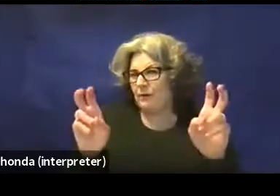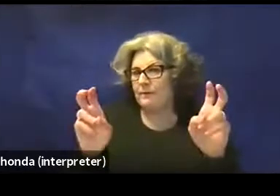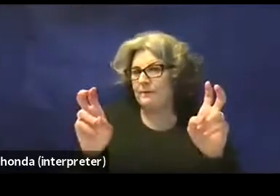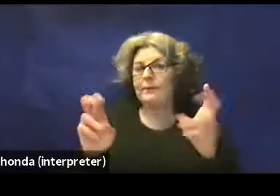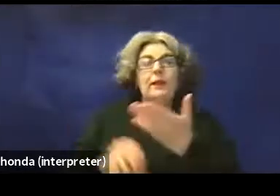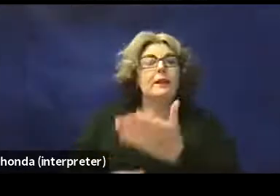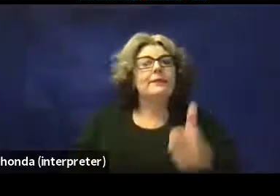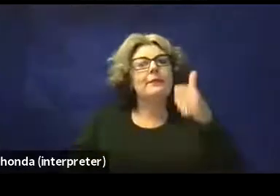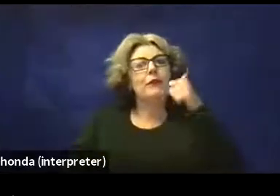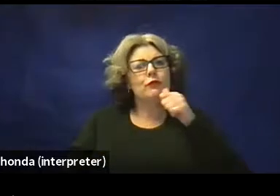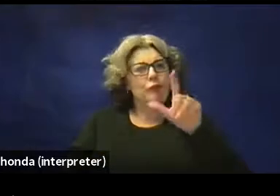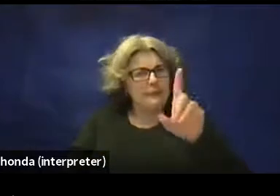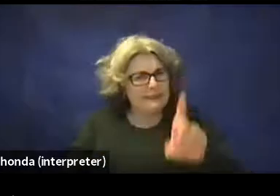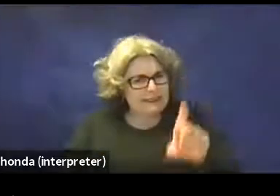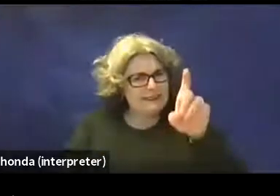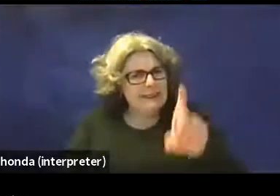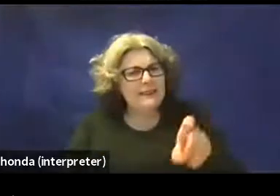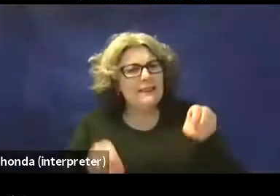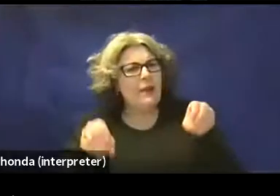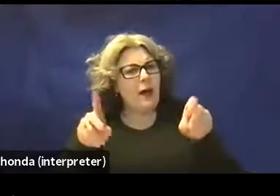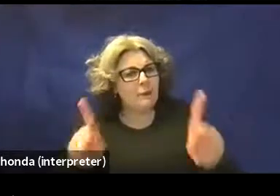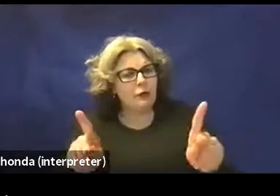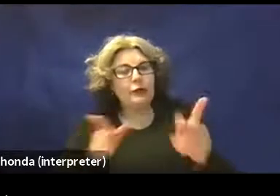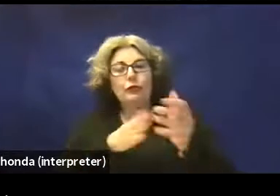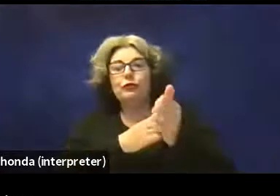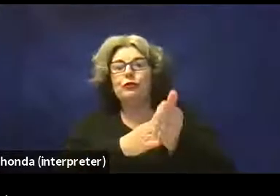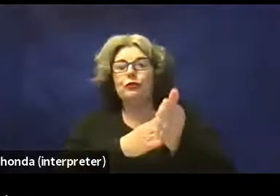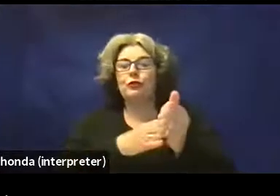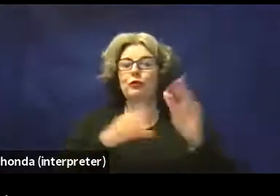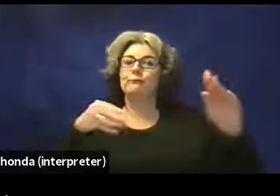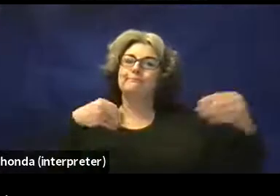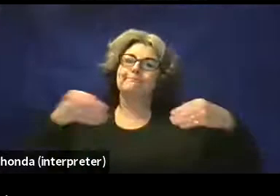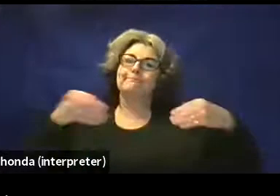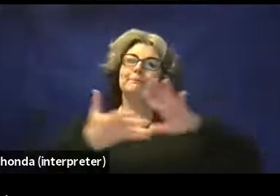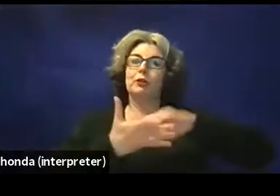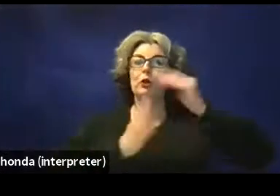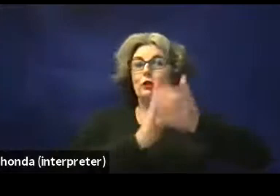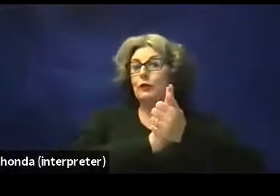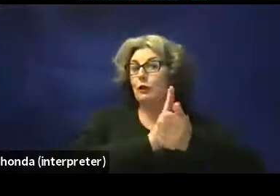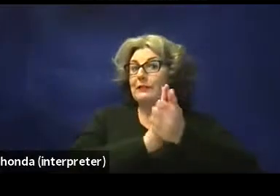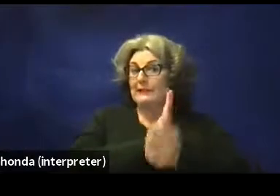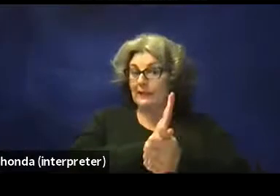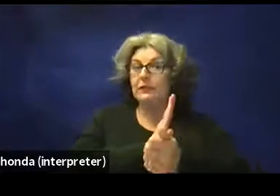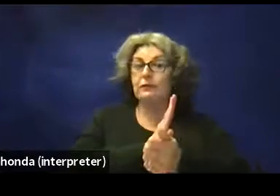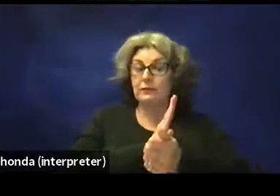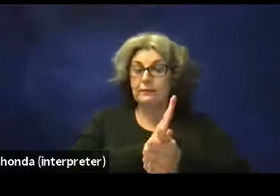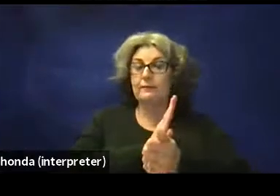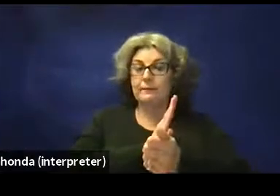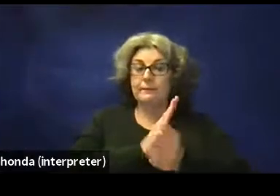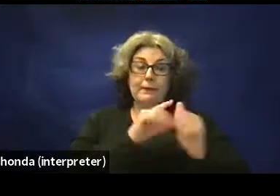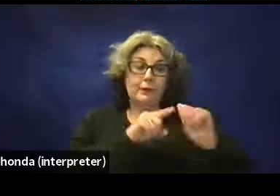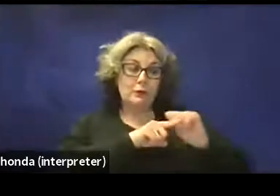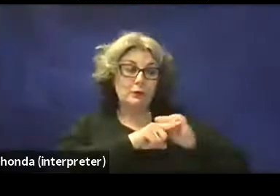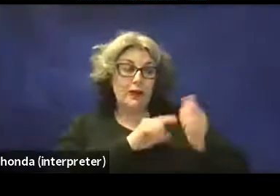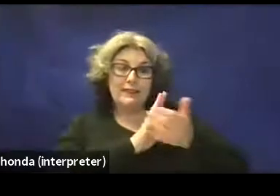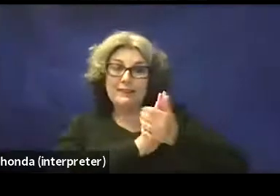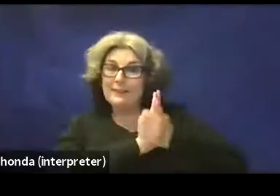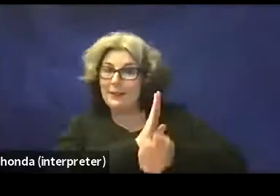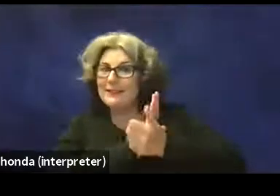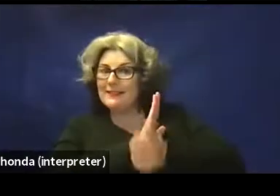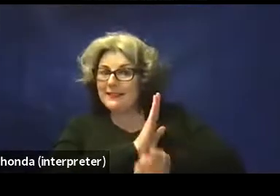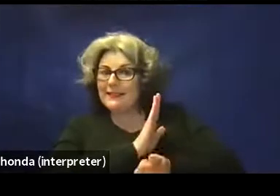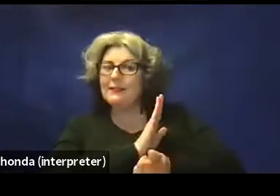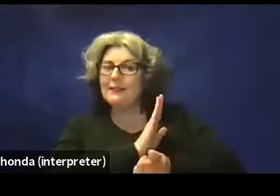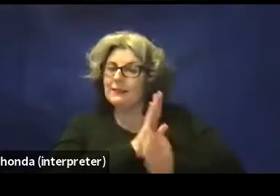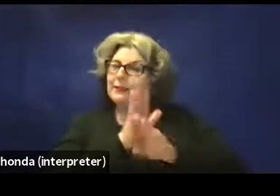they need that opportunity to flex those skills, to learn those skills, to practice,